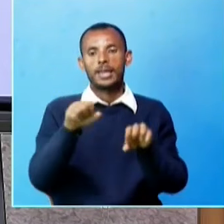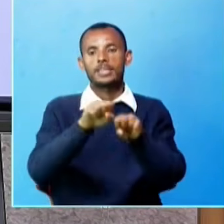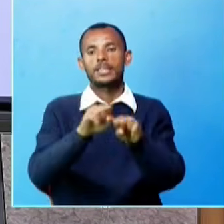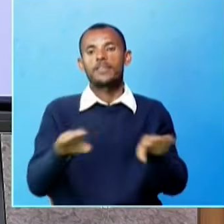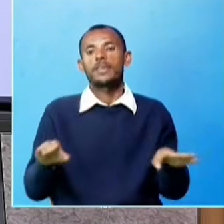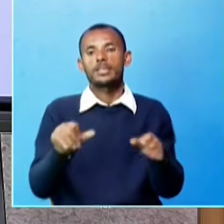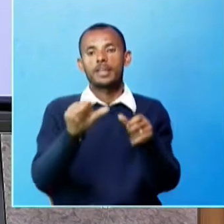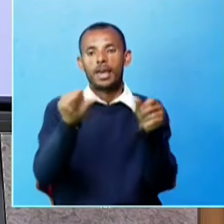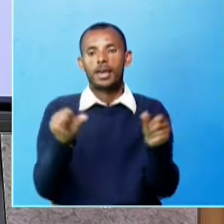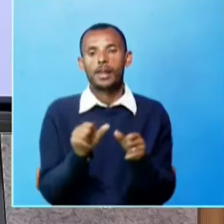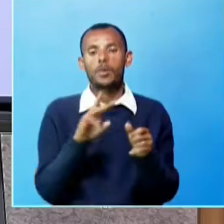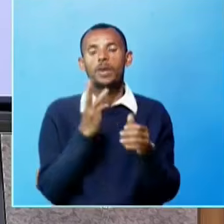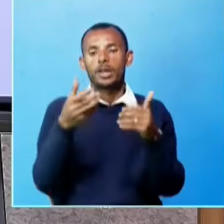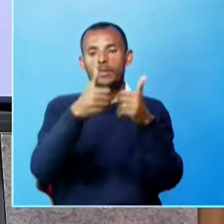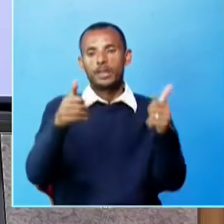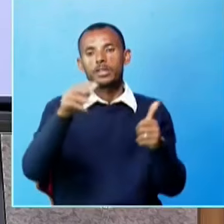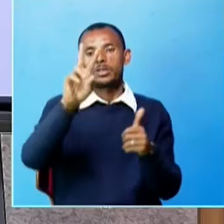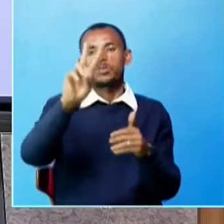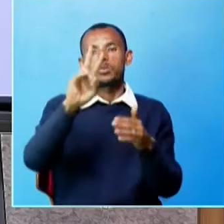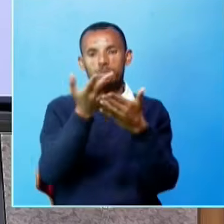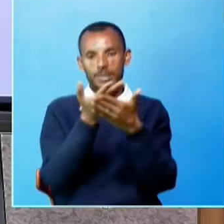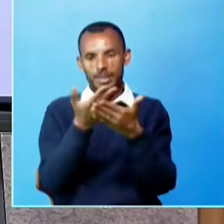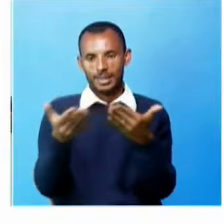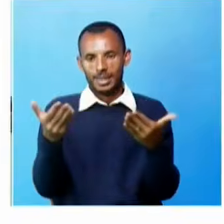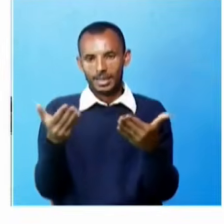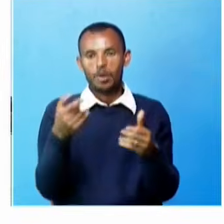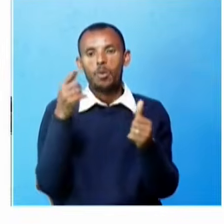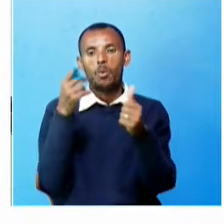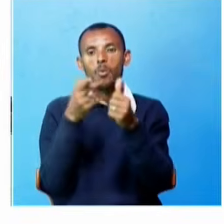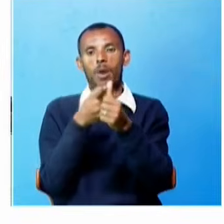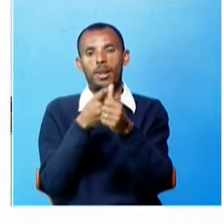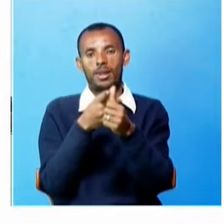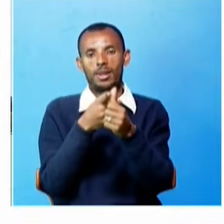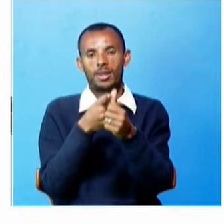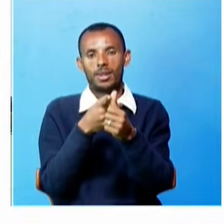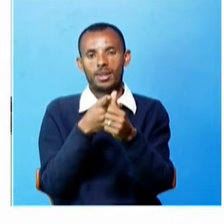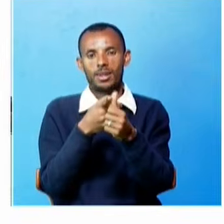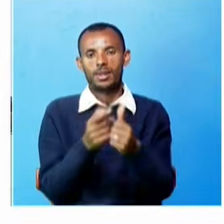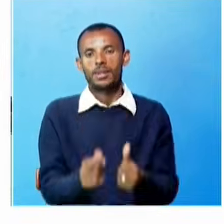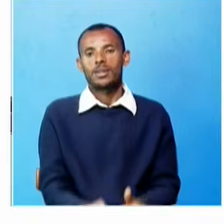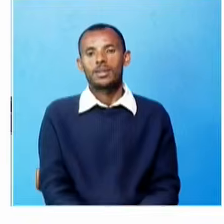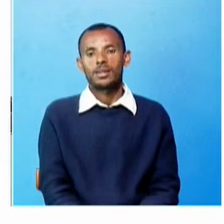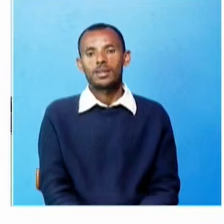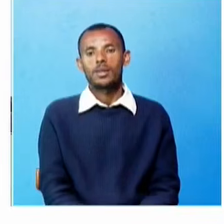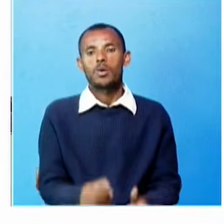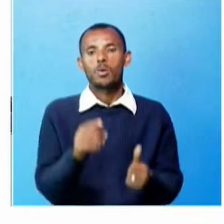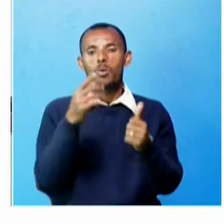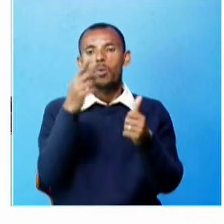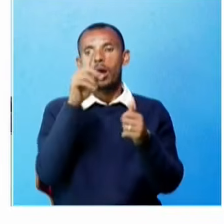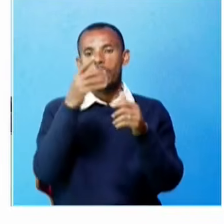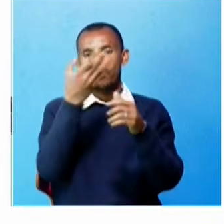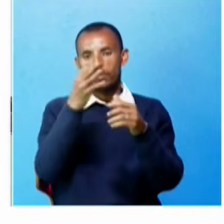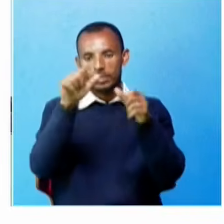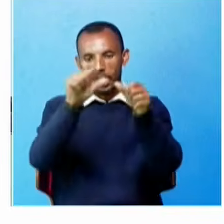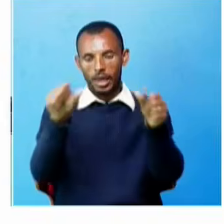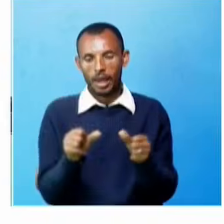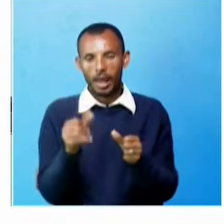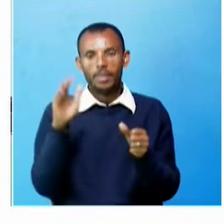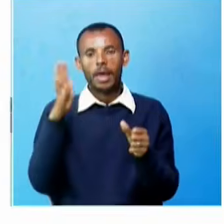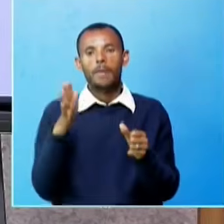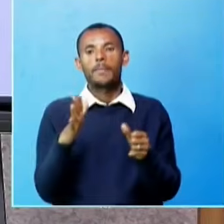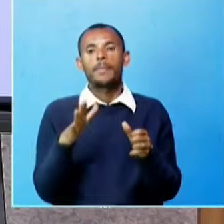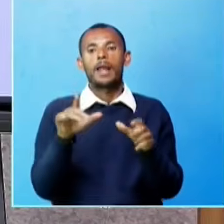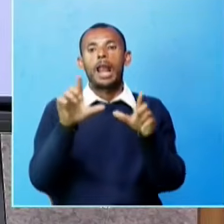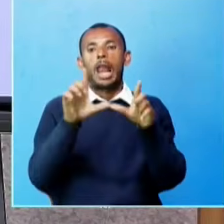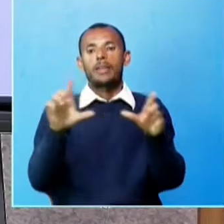area, we need to differentiate two things. Okay, so there are two things. One of the area type is the lateral